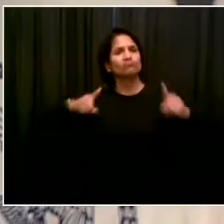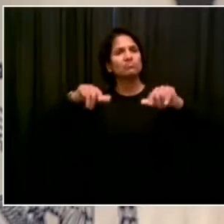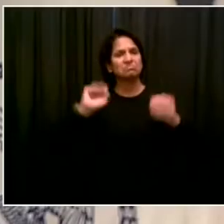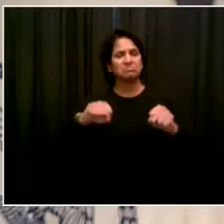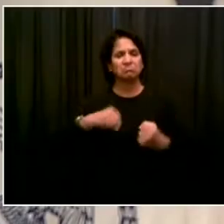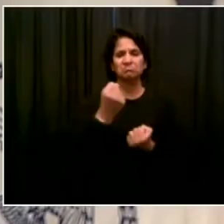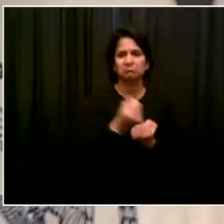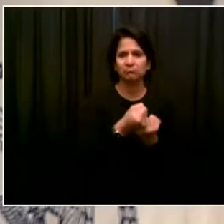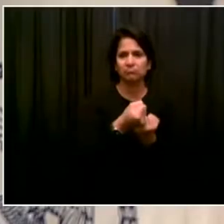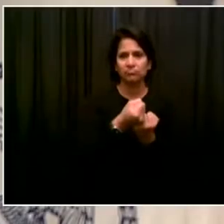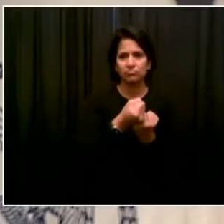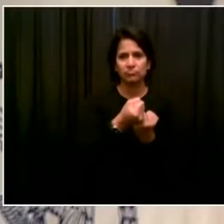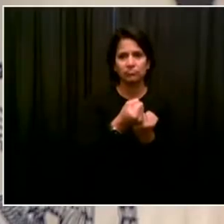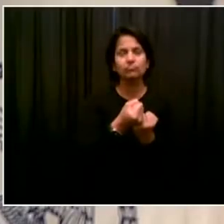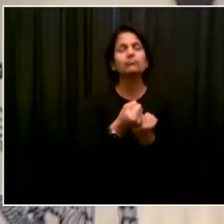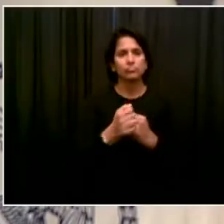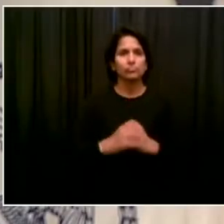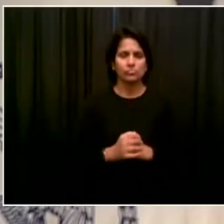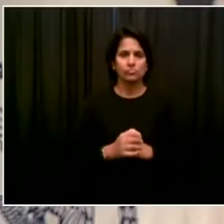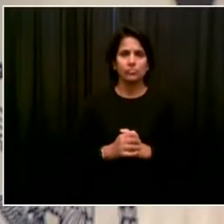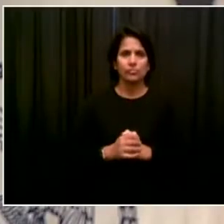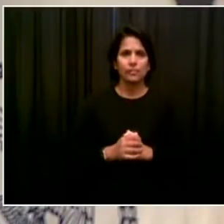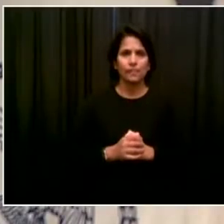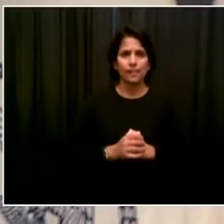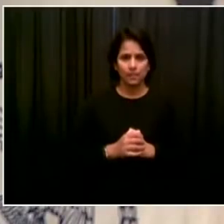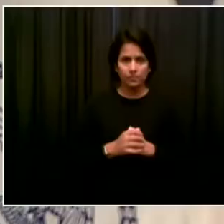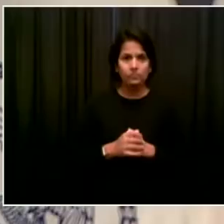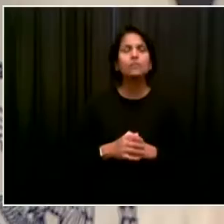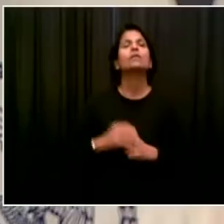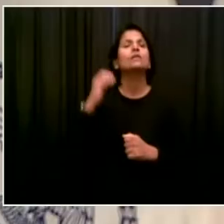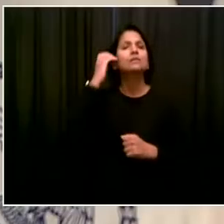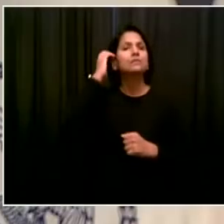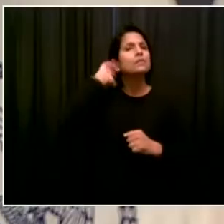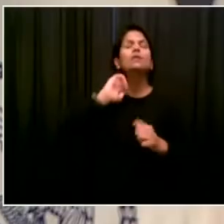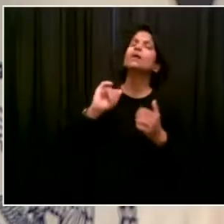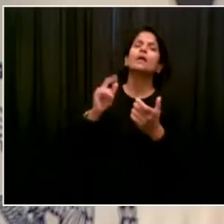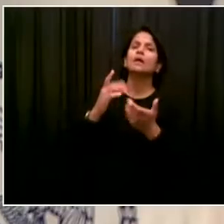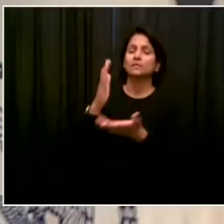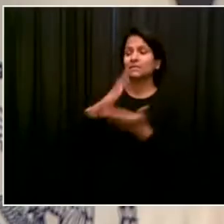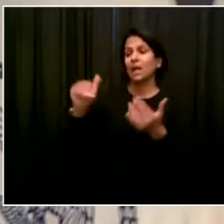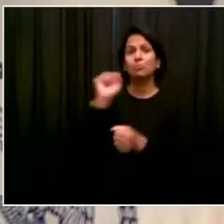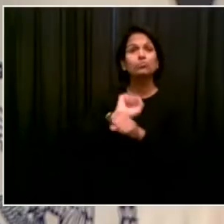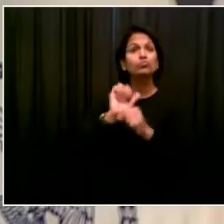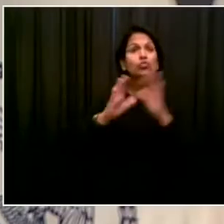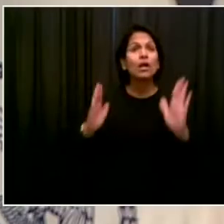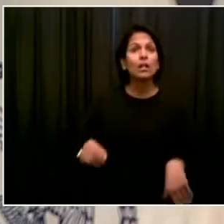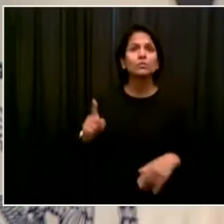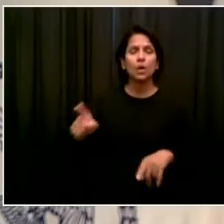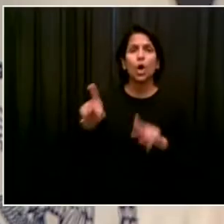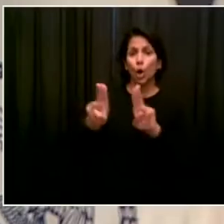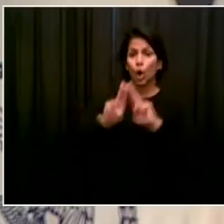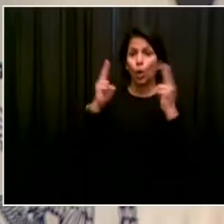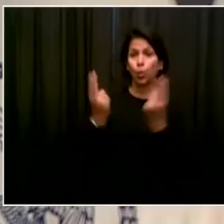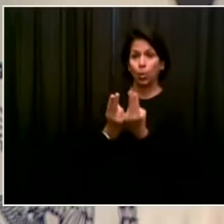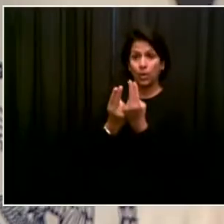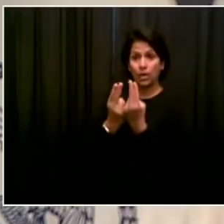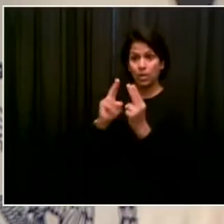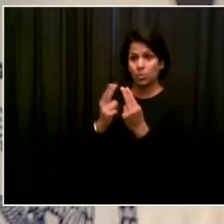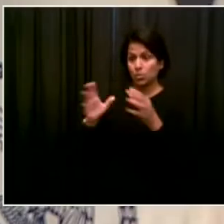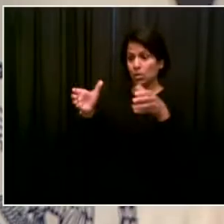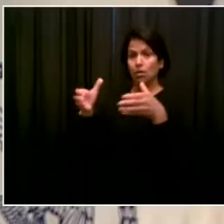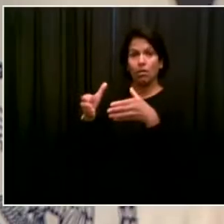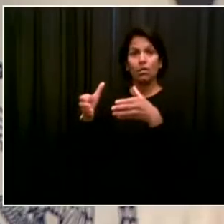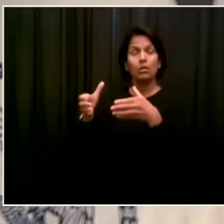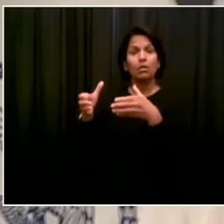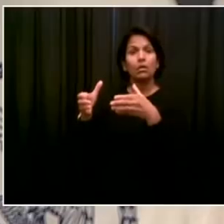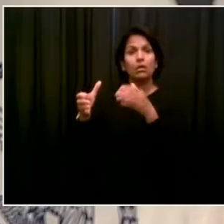impact bargaining immediately with all affected unions. And we saw that that led us to very good outcomes previously with plans that